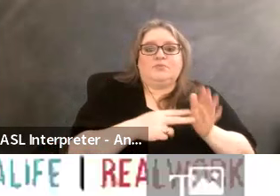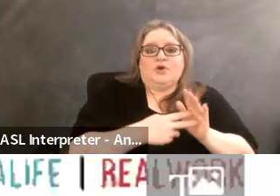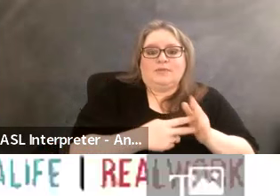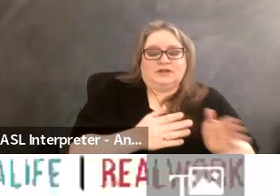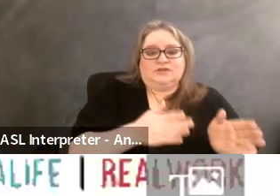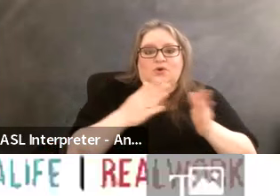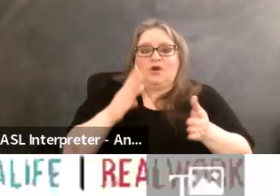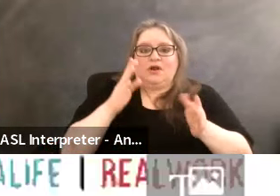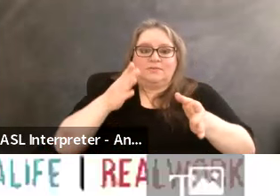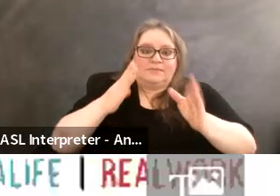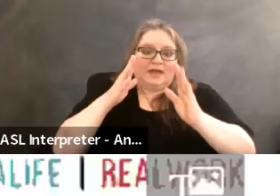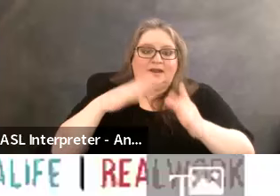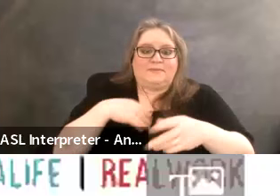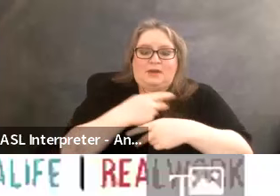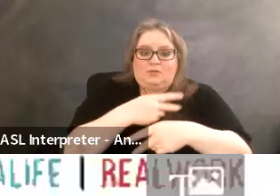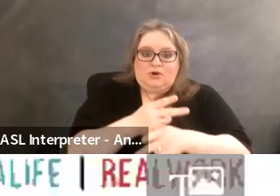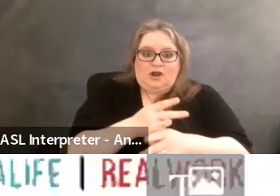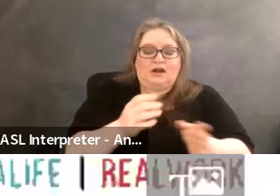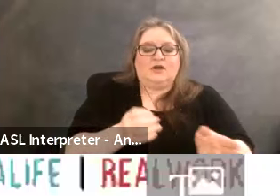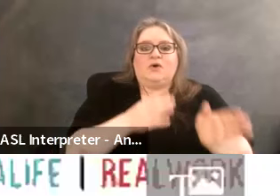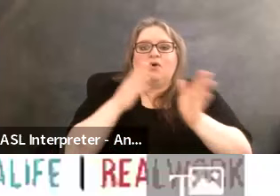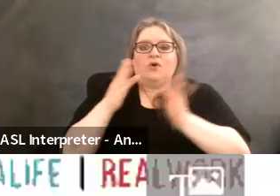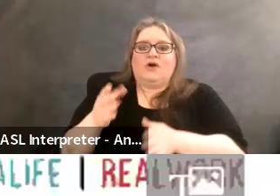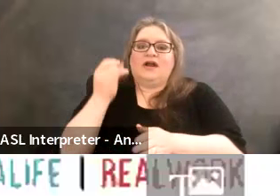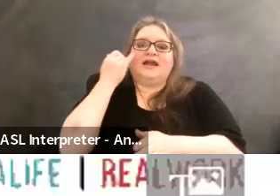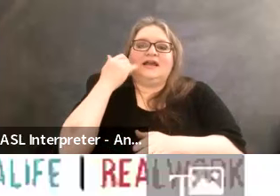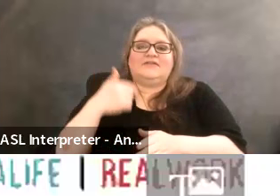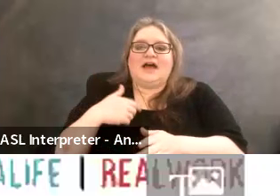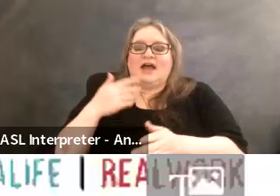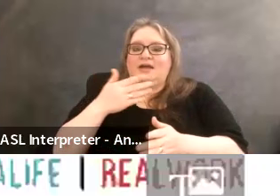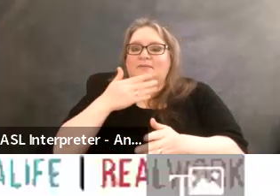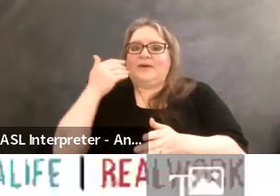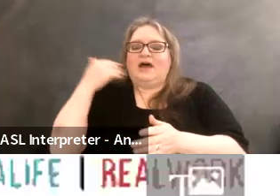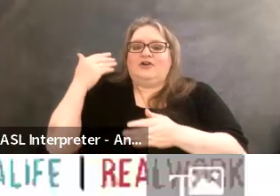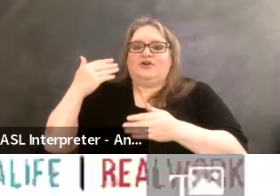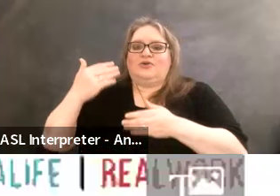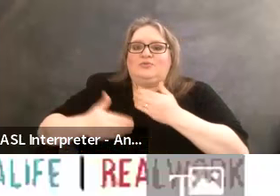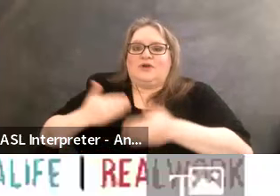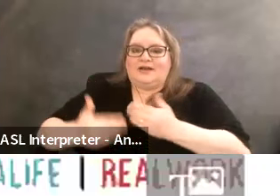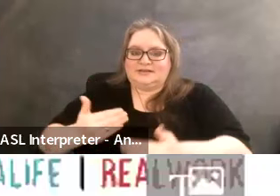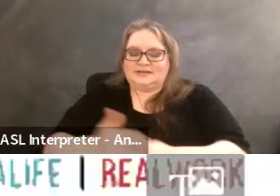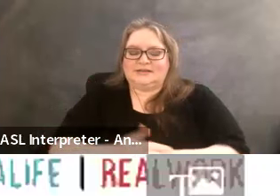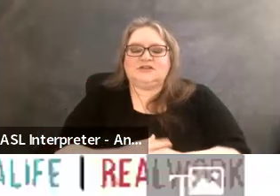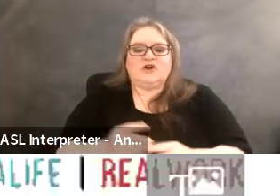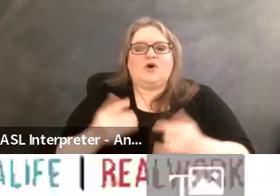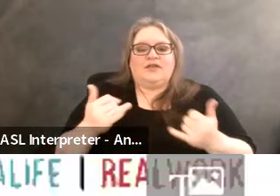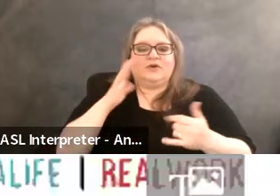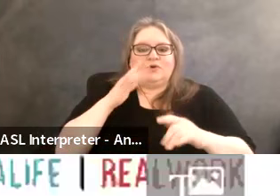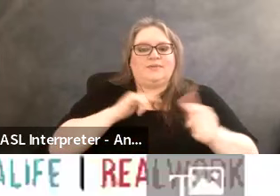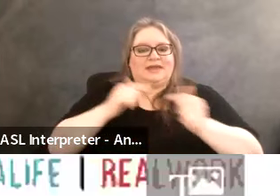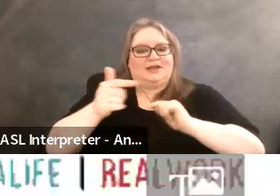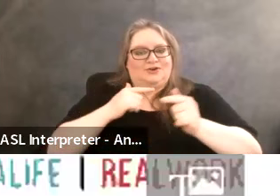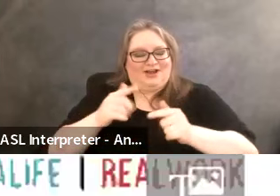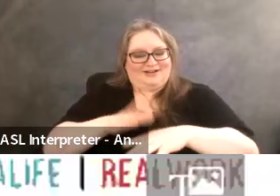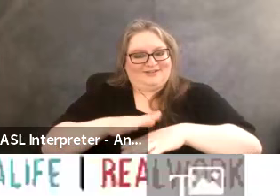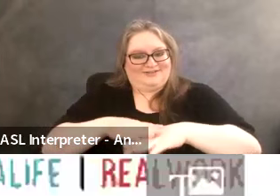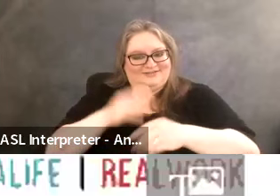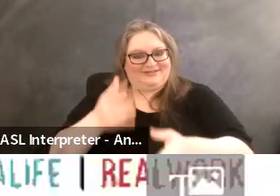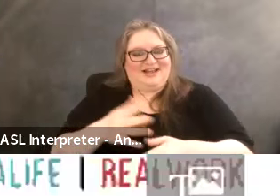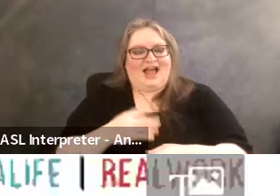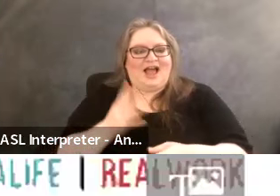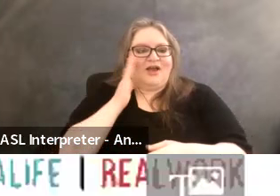to my product, or if I had better processes. So this is going to be interactive, by the way. So I